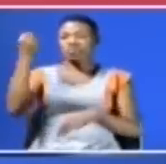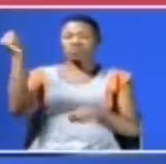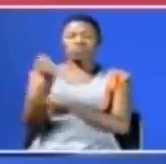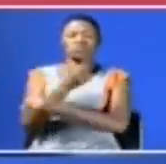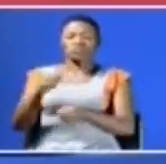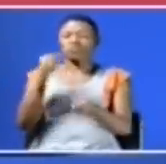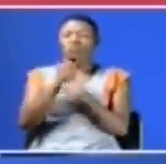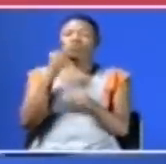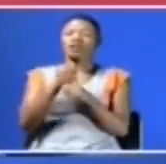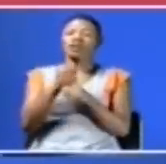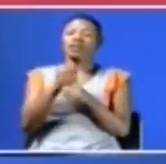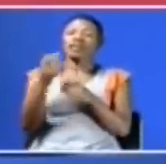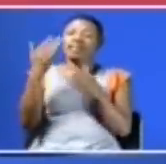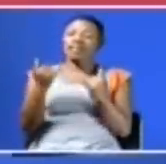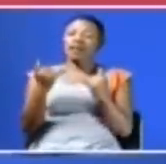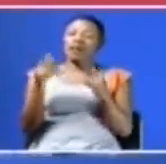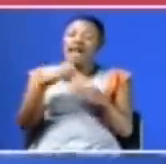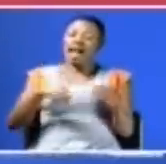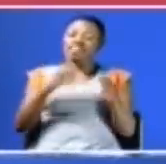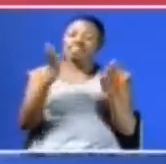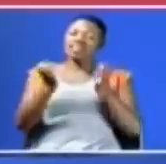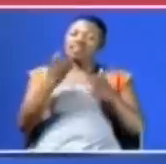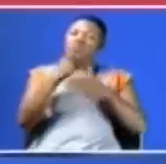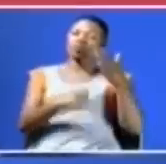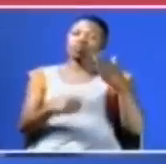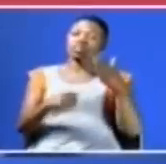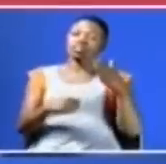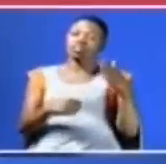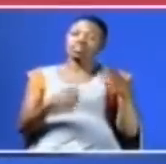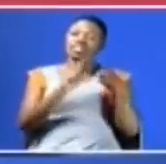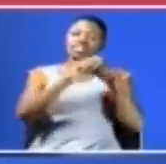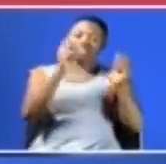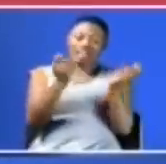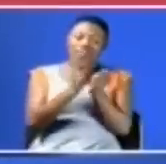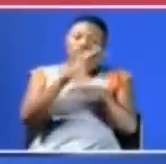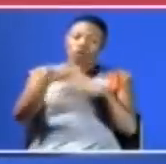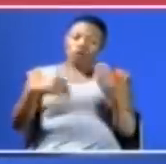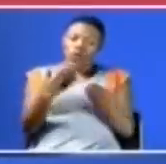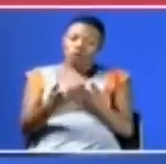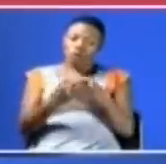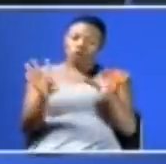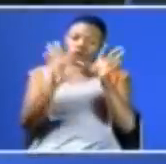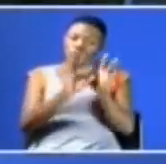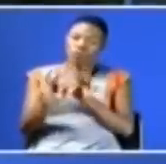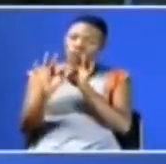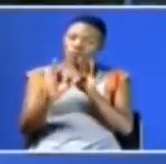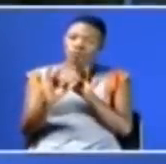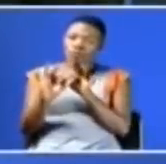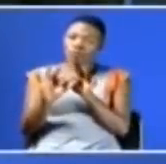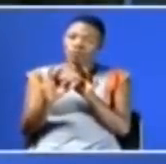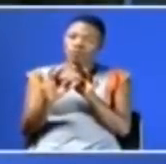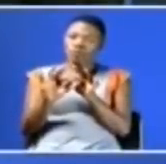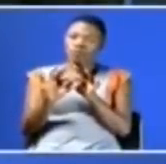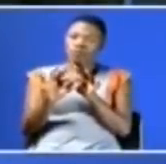work. And what you need is ethnic coalitions of all tribes, what you call big tent